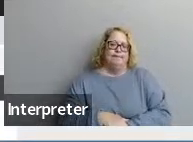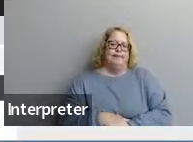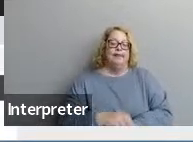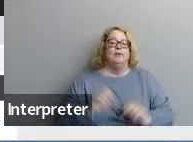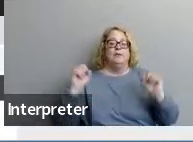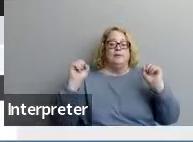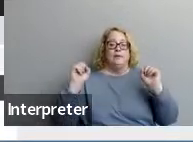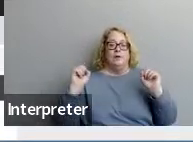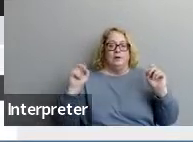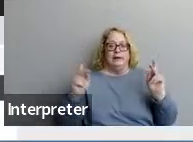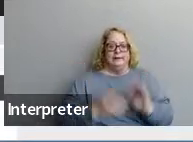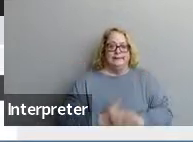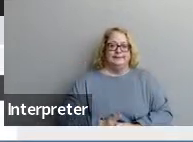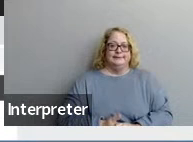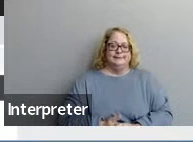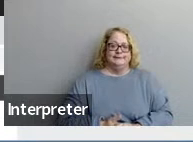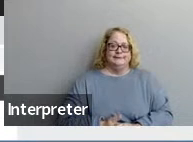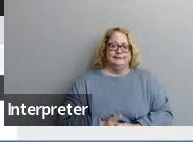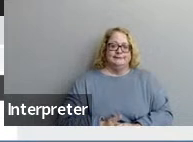All right.